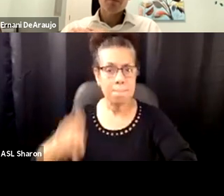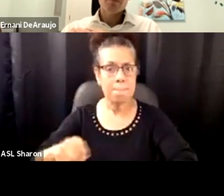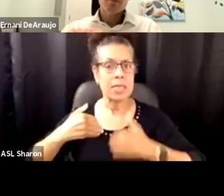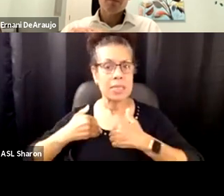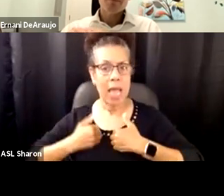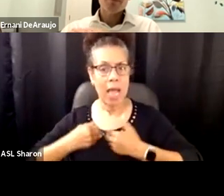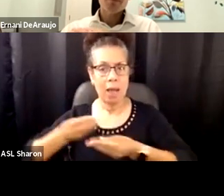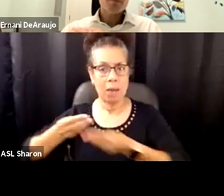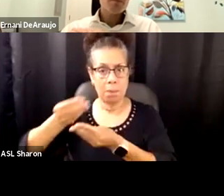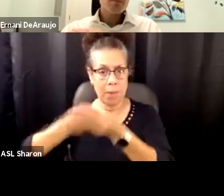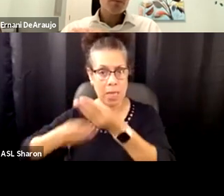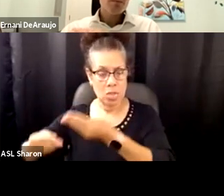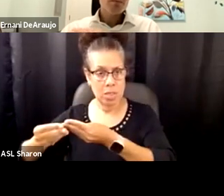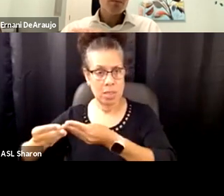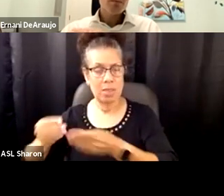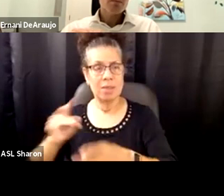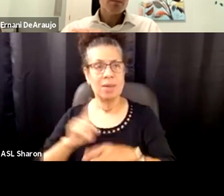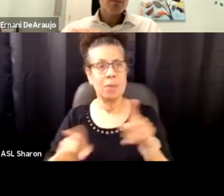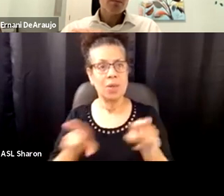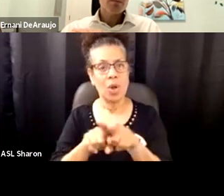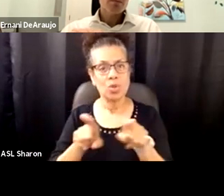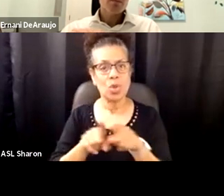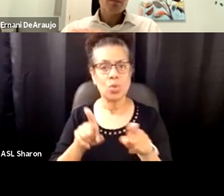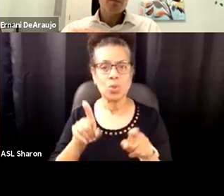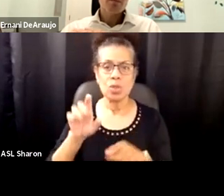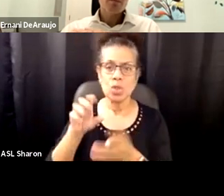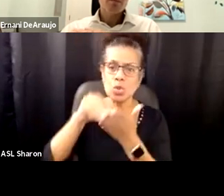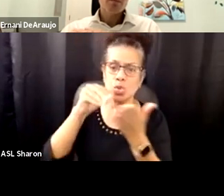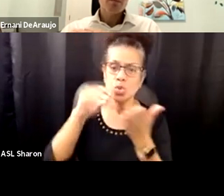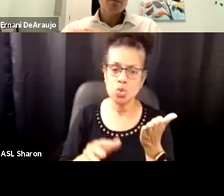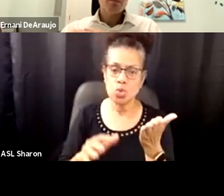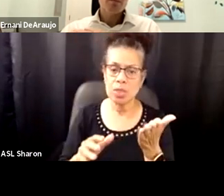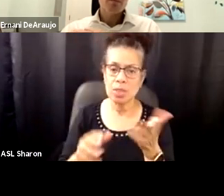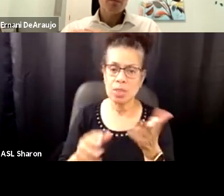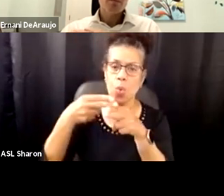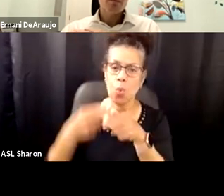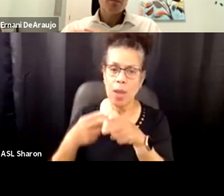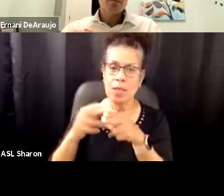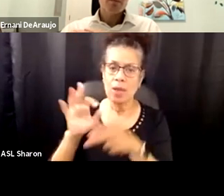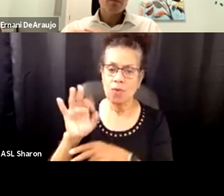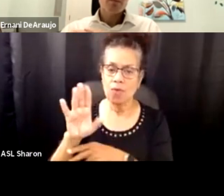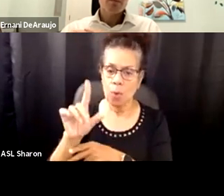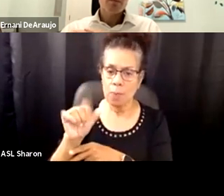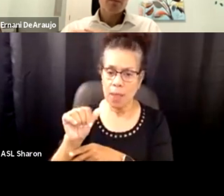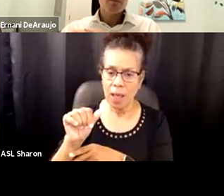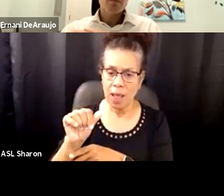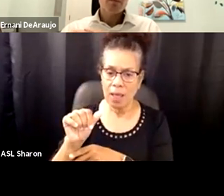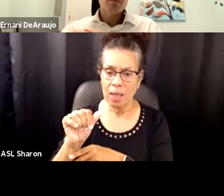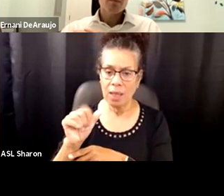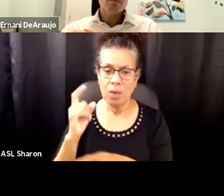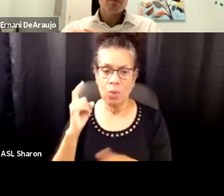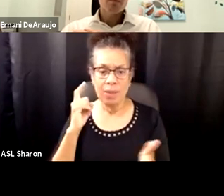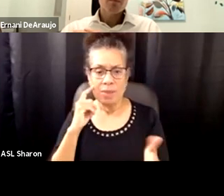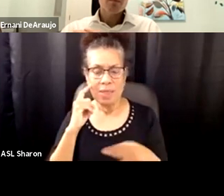while still being true to weighted student funding formula but particularly as enrollments